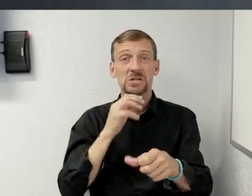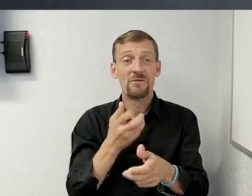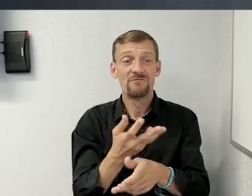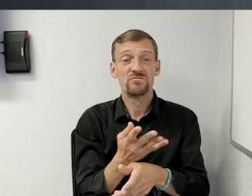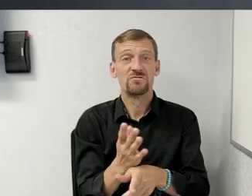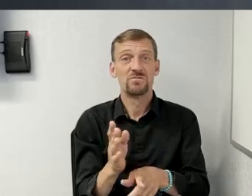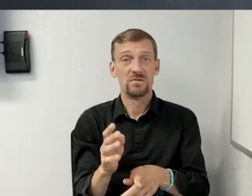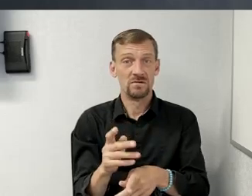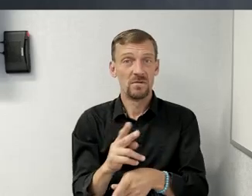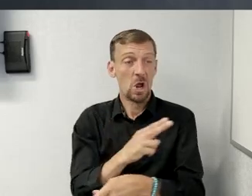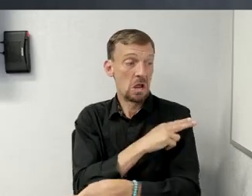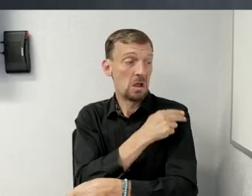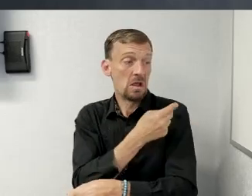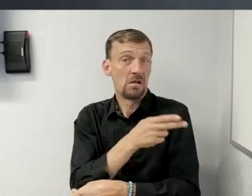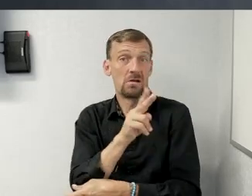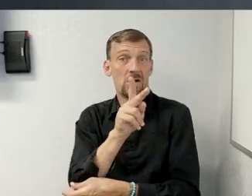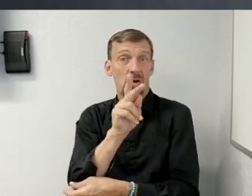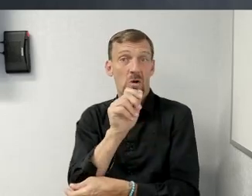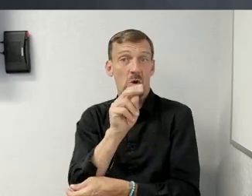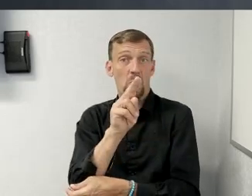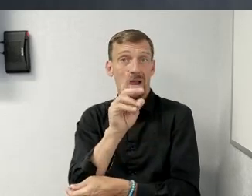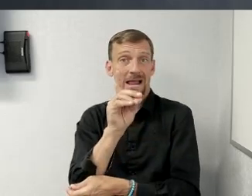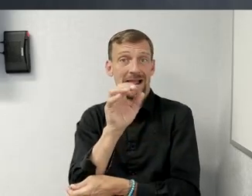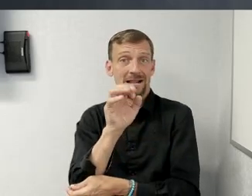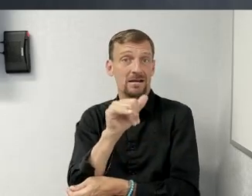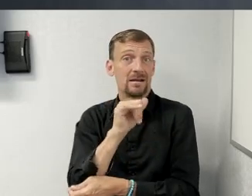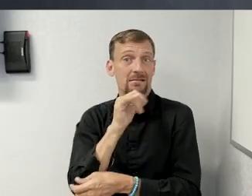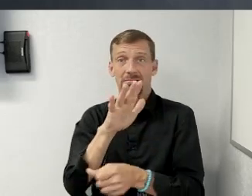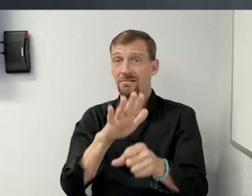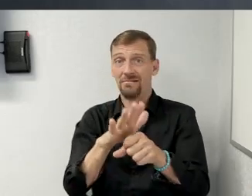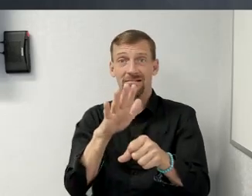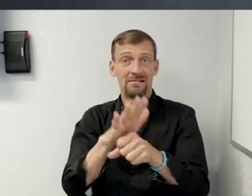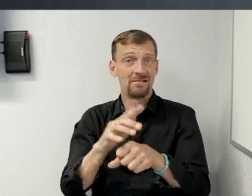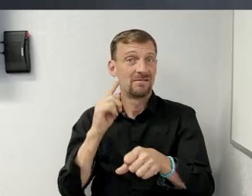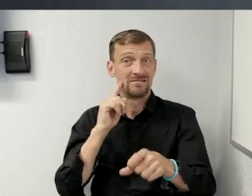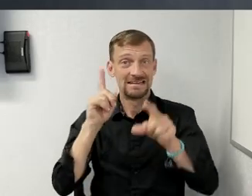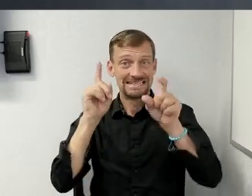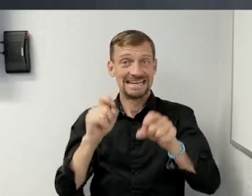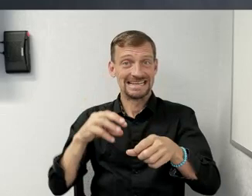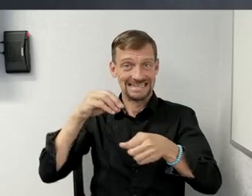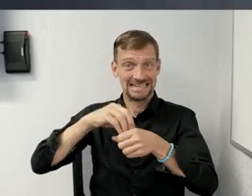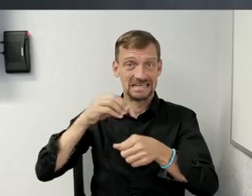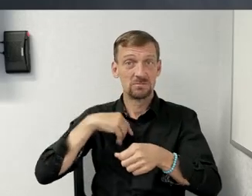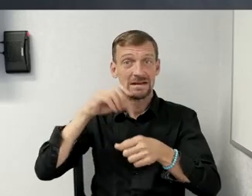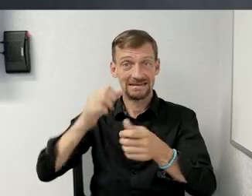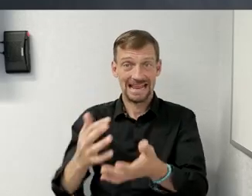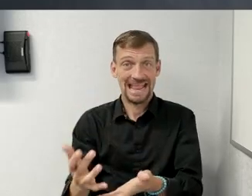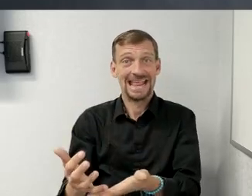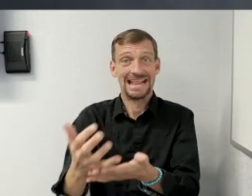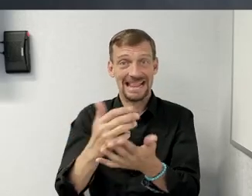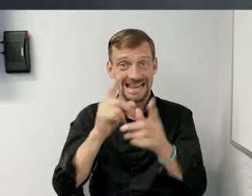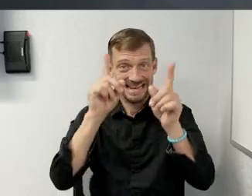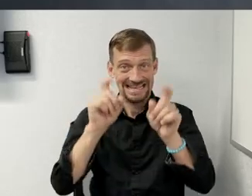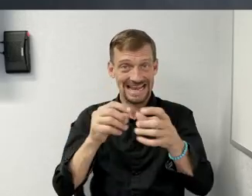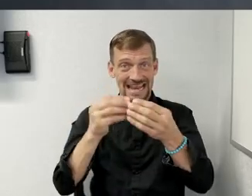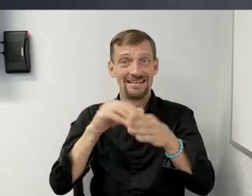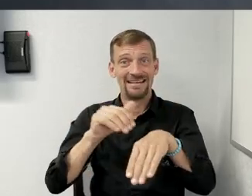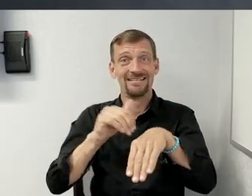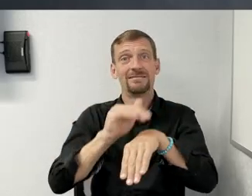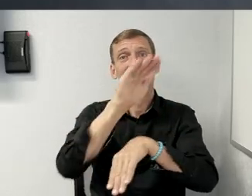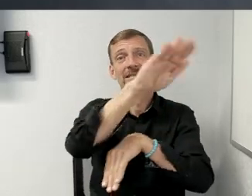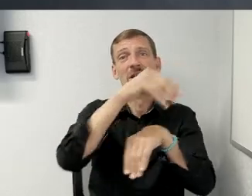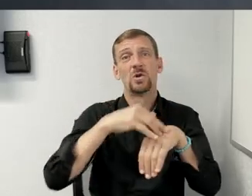Kaweah Delta did not have the ability to do our own in-house testing. We could collect the specimens, but we had to send them to the